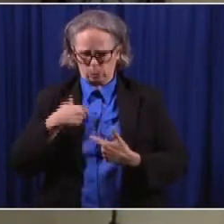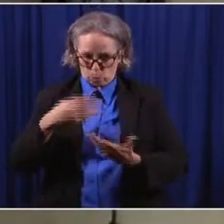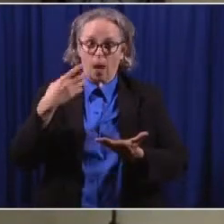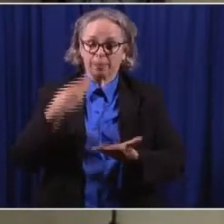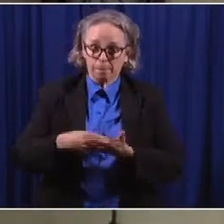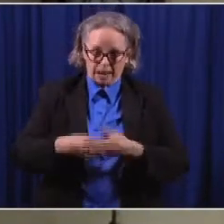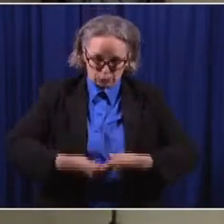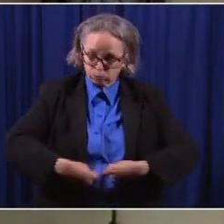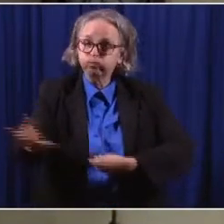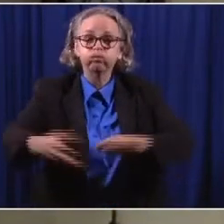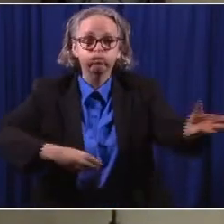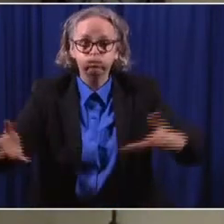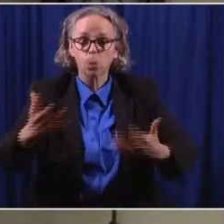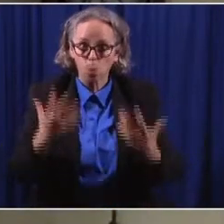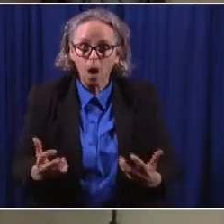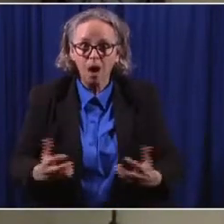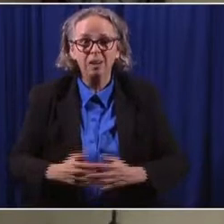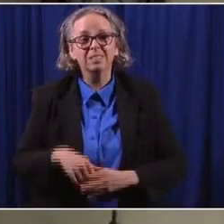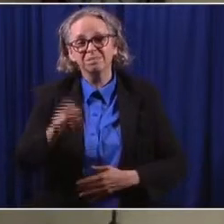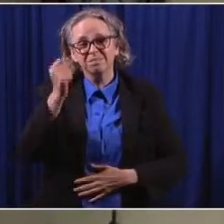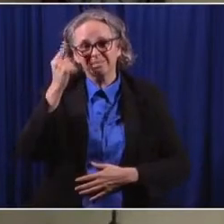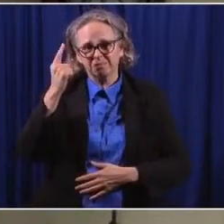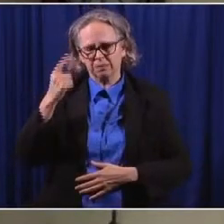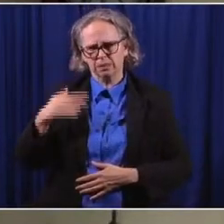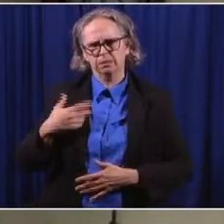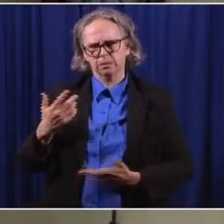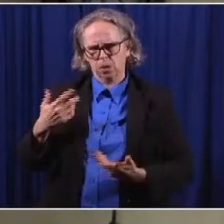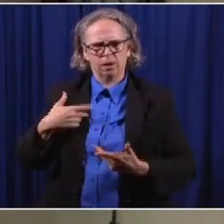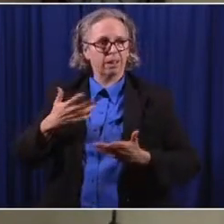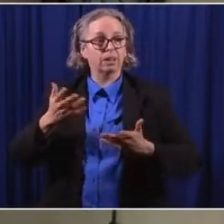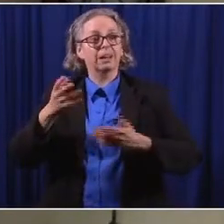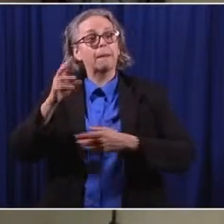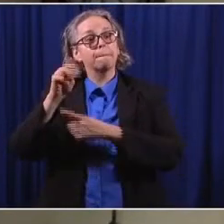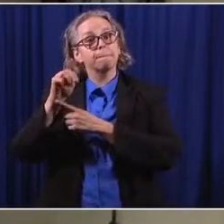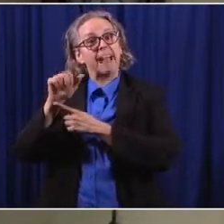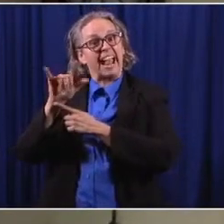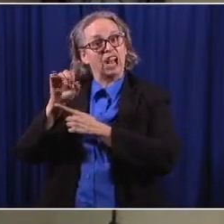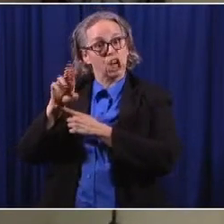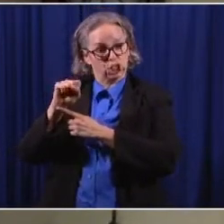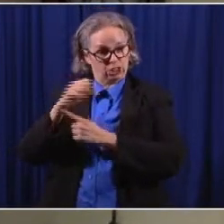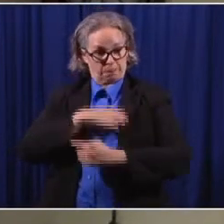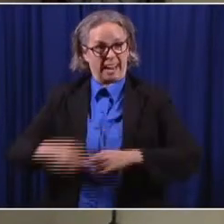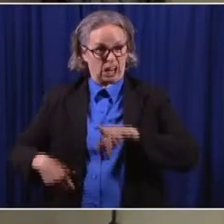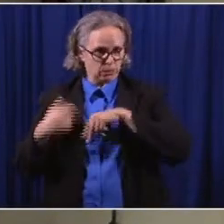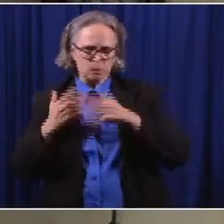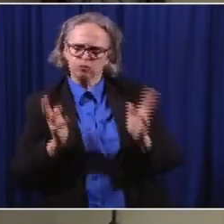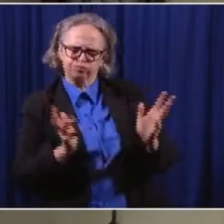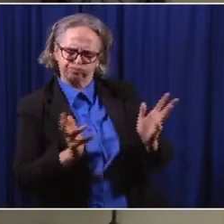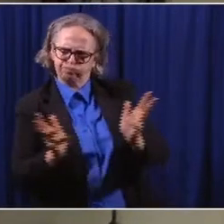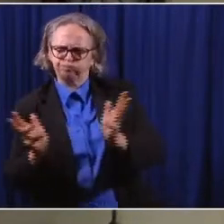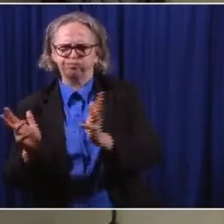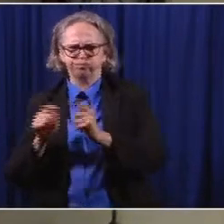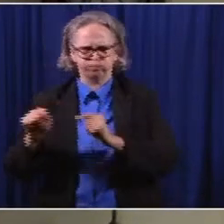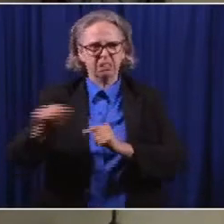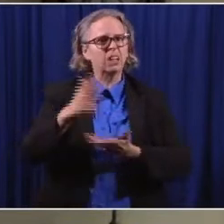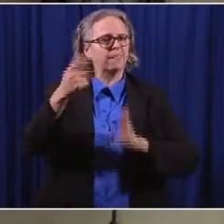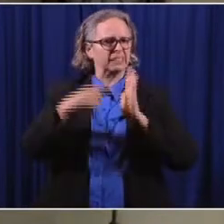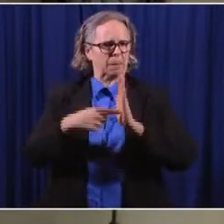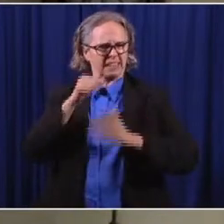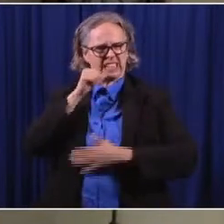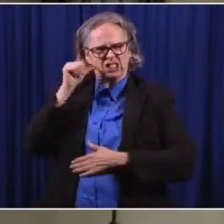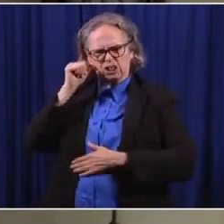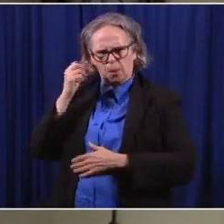mayors quite often this week. Yesterday had long discussion with a large number of county commissioners, today with